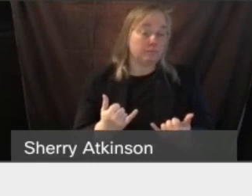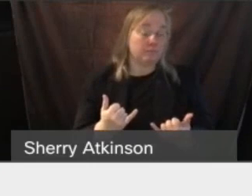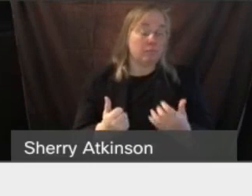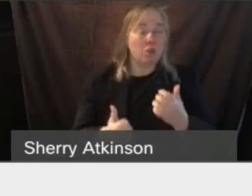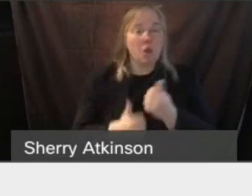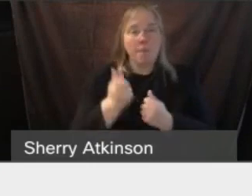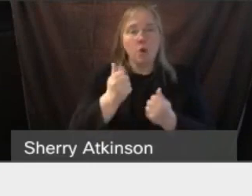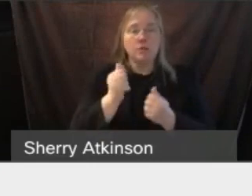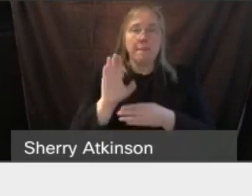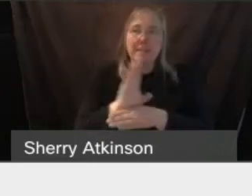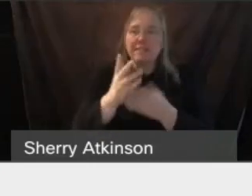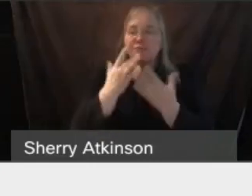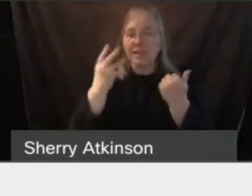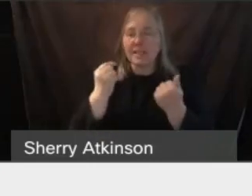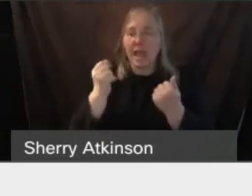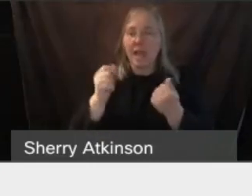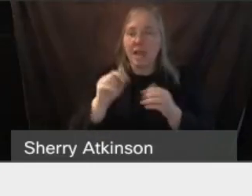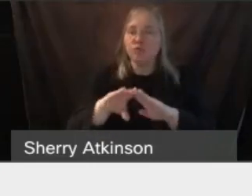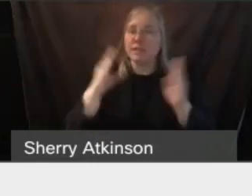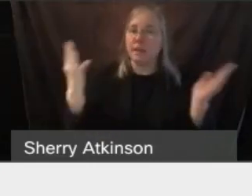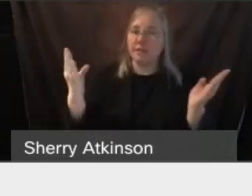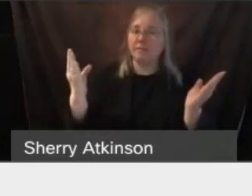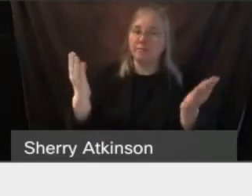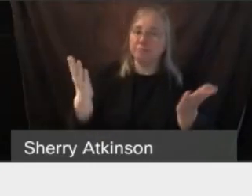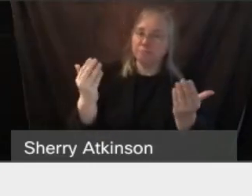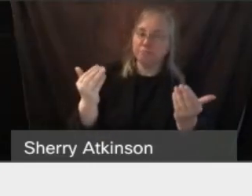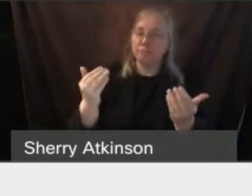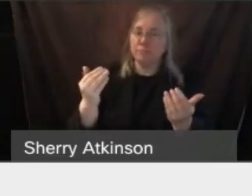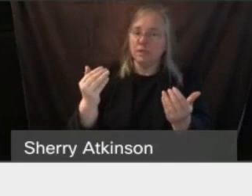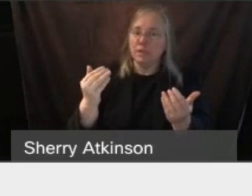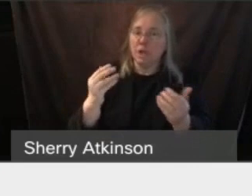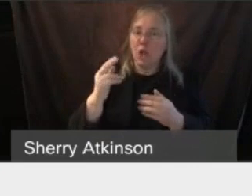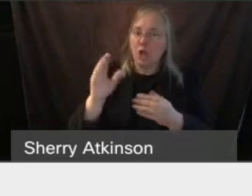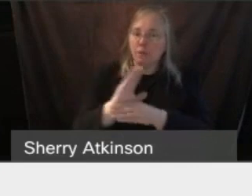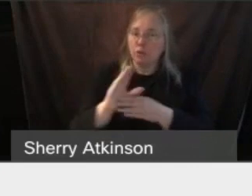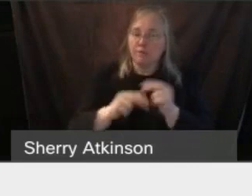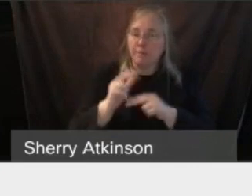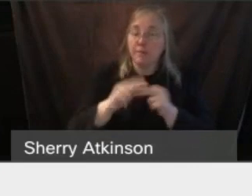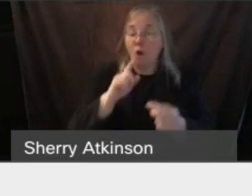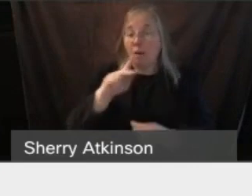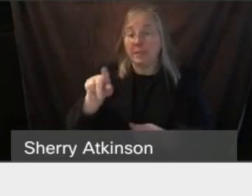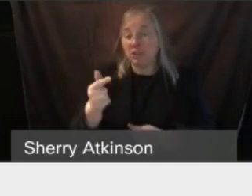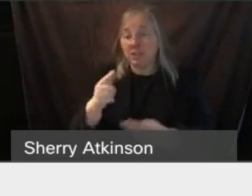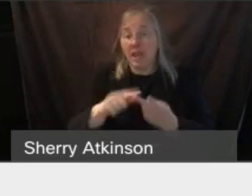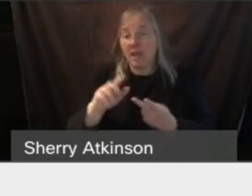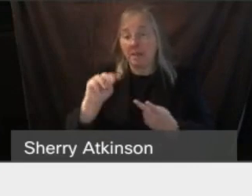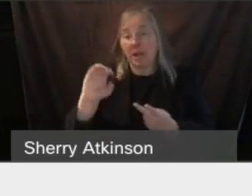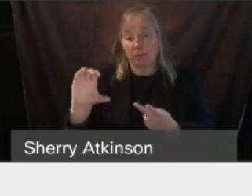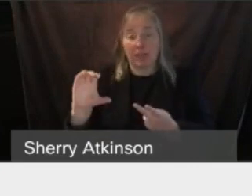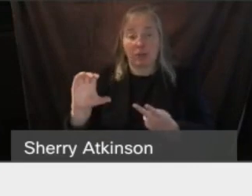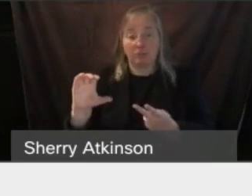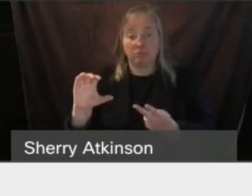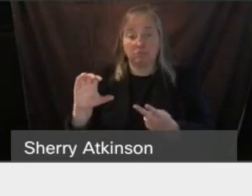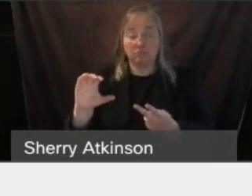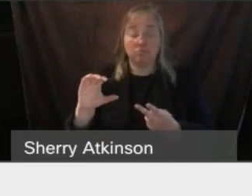and receptive commercial development counties are Prince George's and Montgomery. And they're doing things